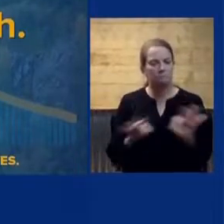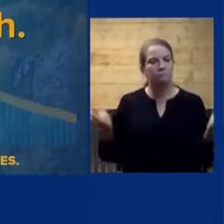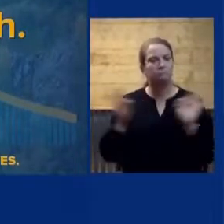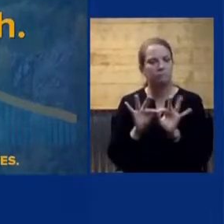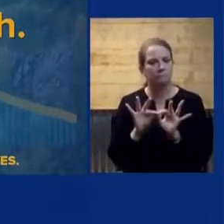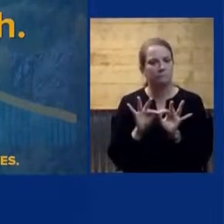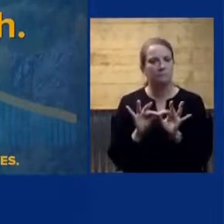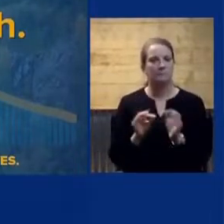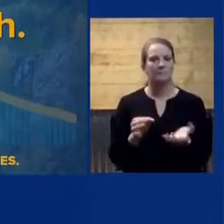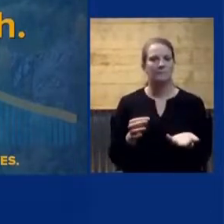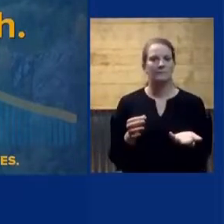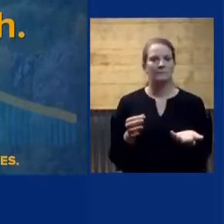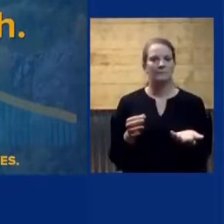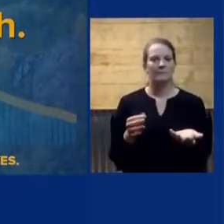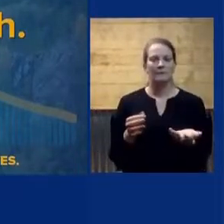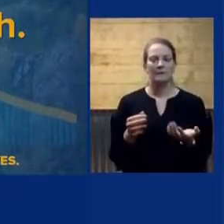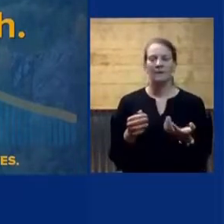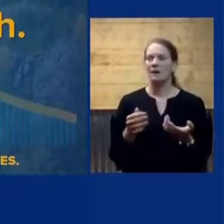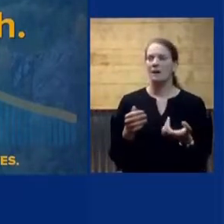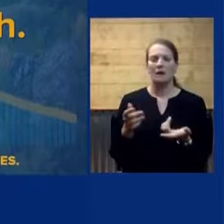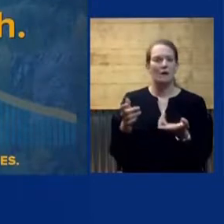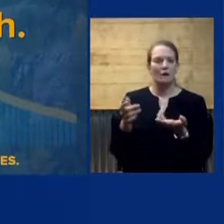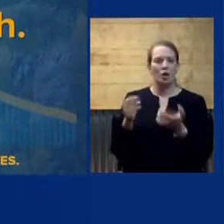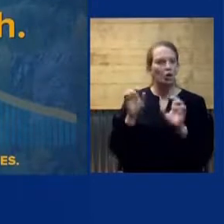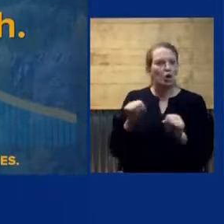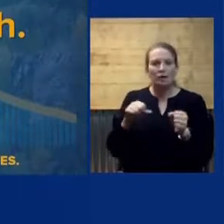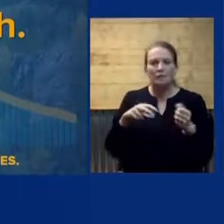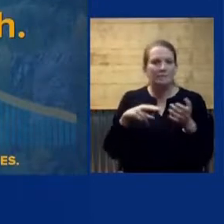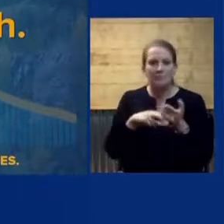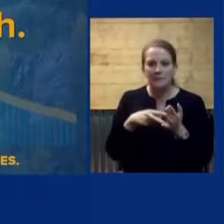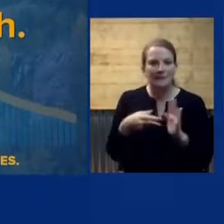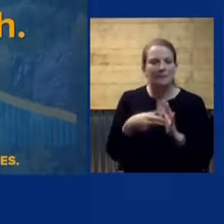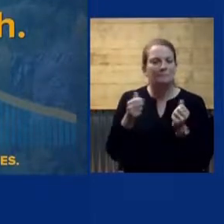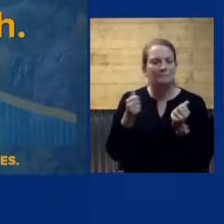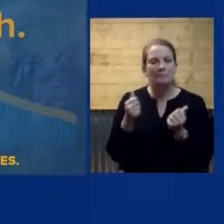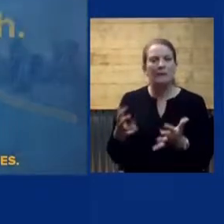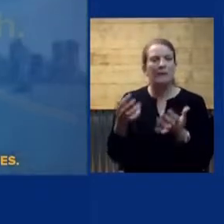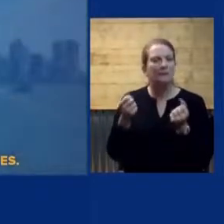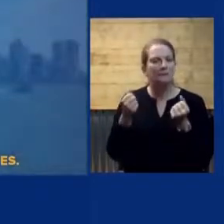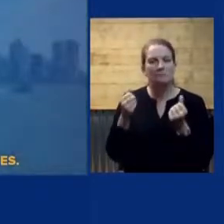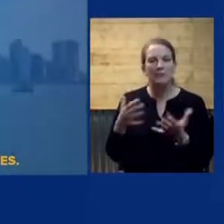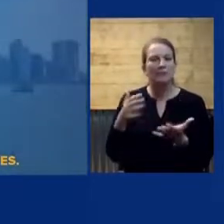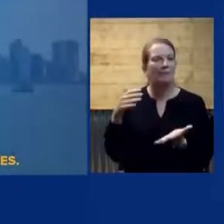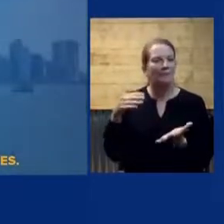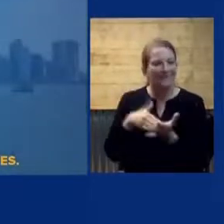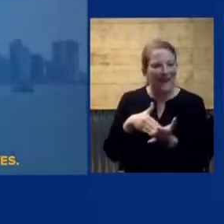You're talking about thousands of people's lives, tens of thousands of lives.